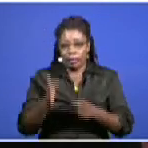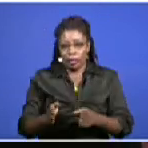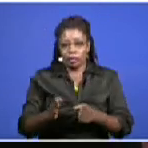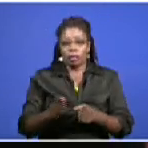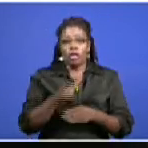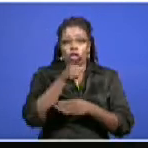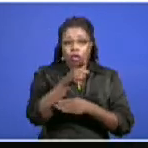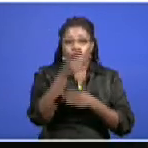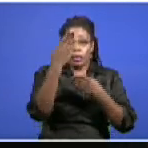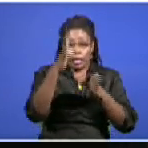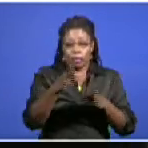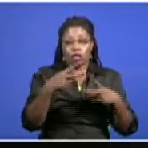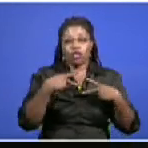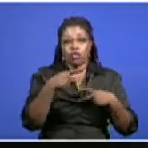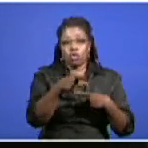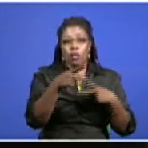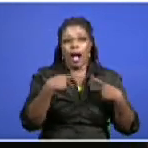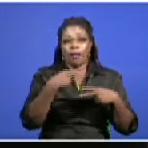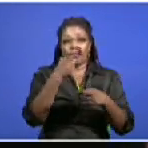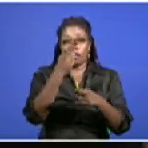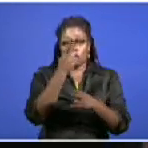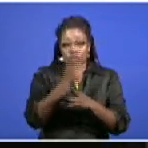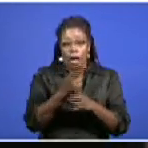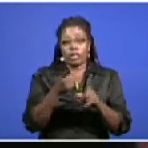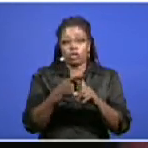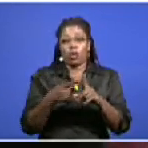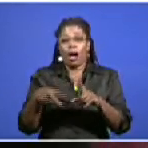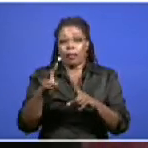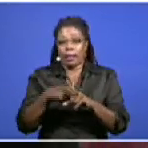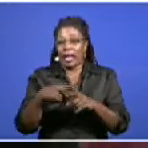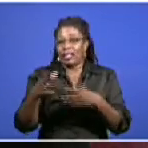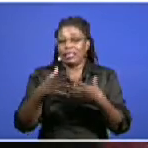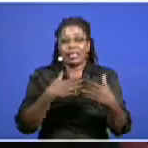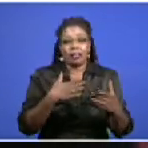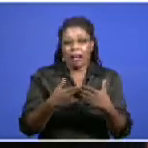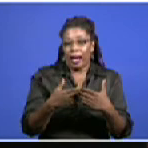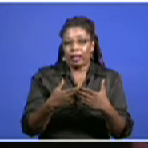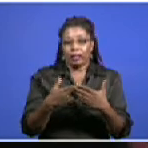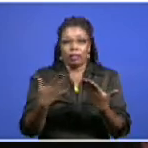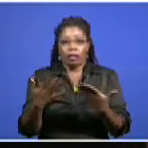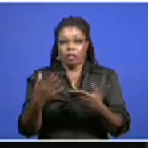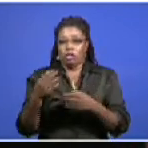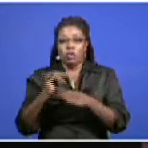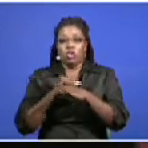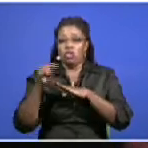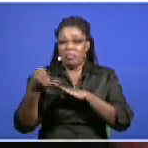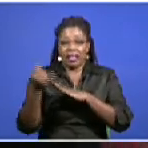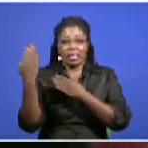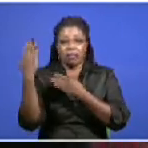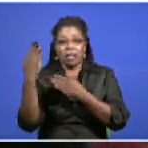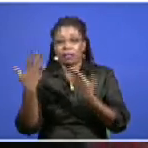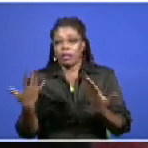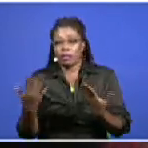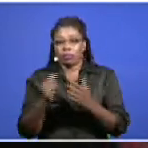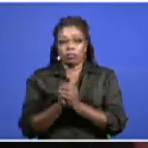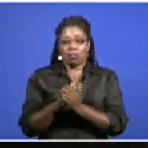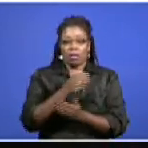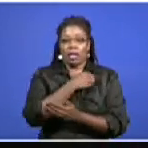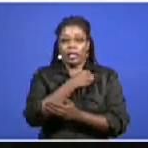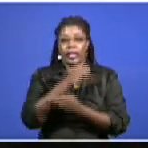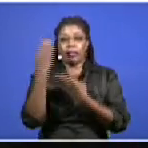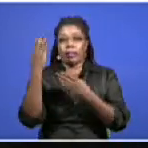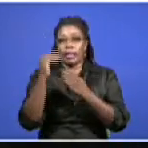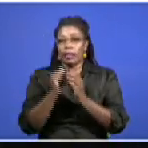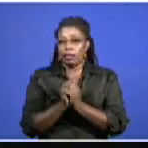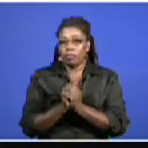Bahamian, you have the right to apply. No matter what your descent is, whether you're Jamaican Bahamian, Canadian Bahamian,